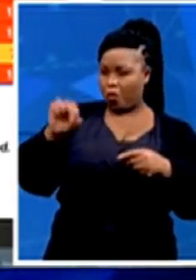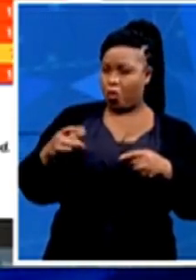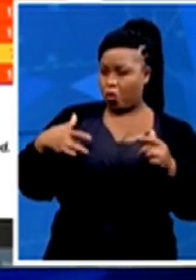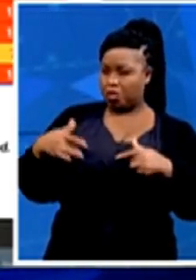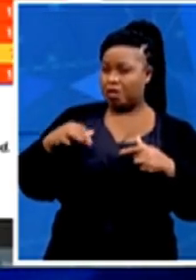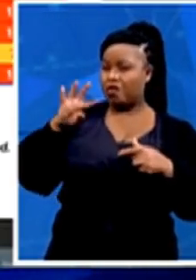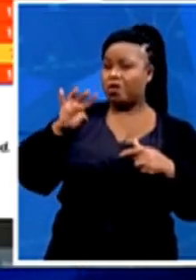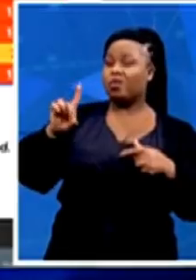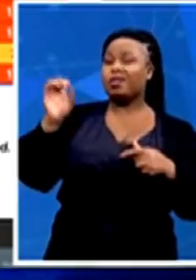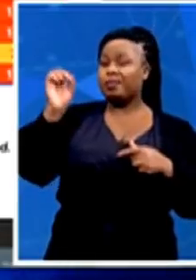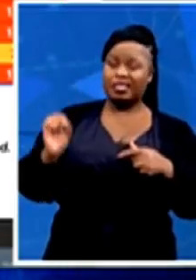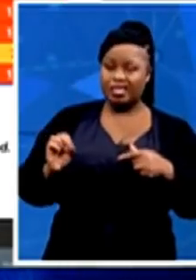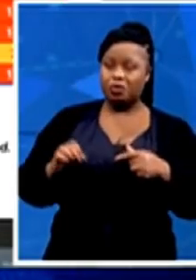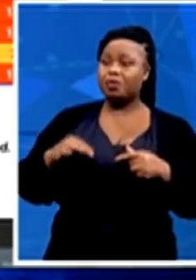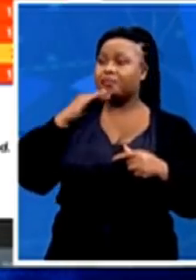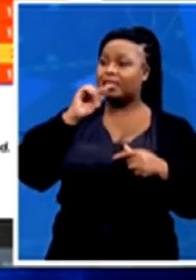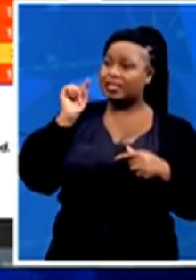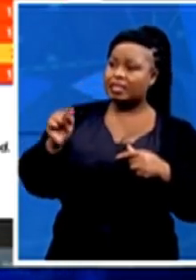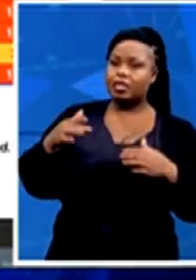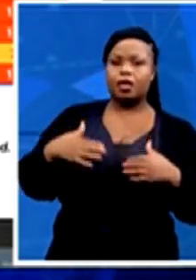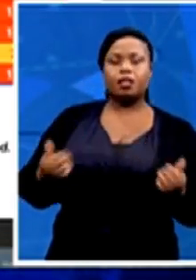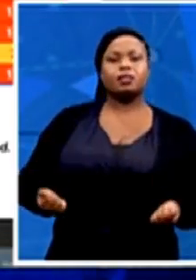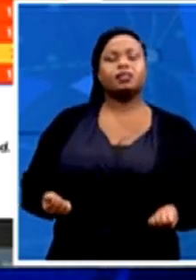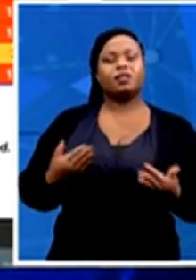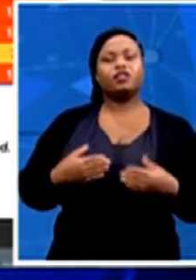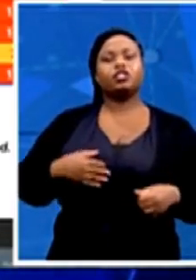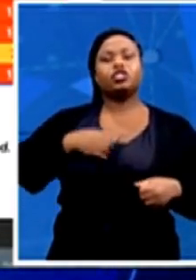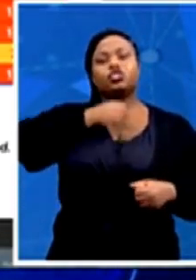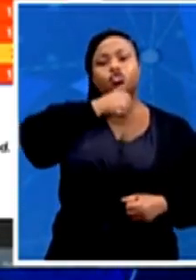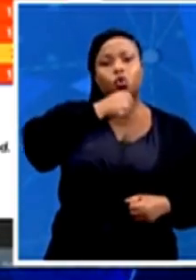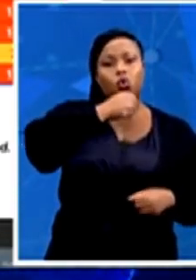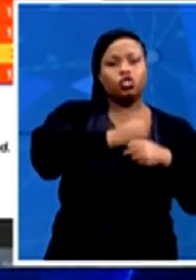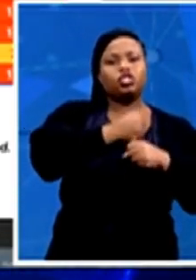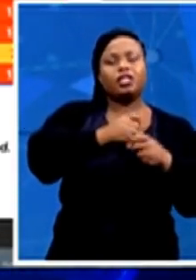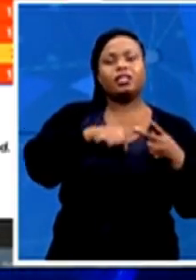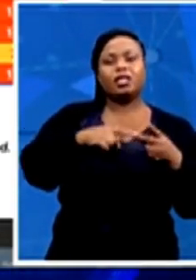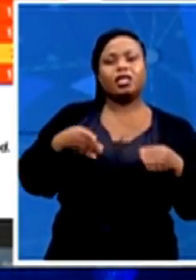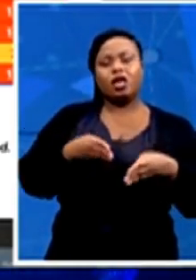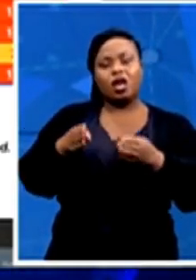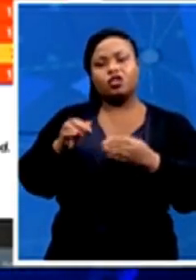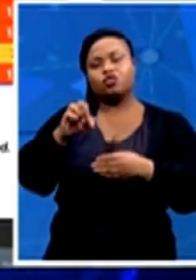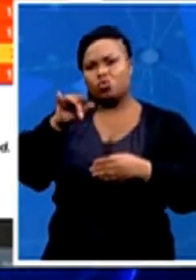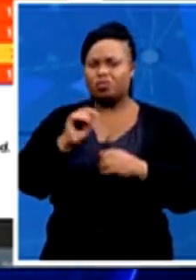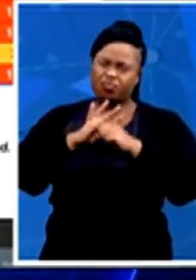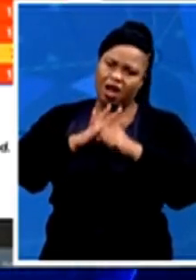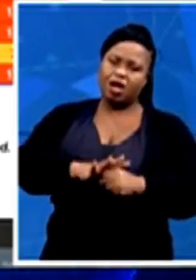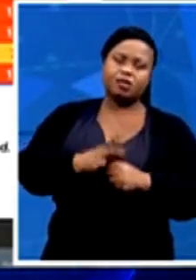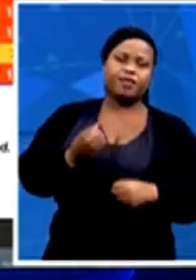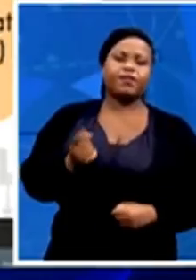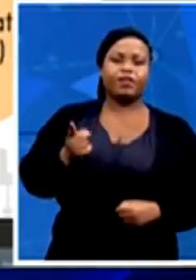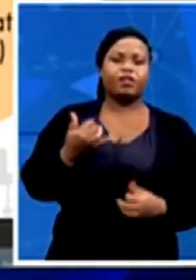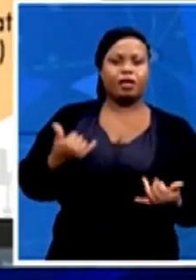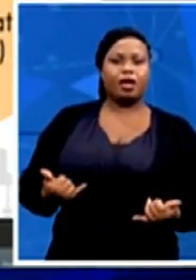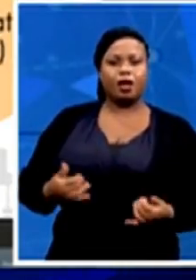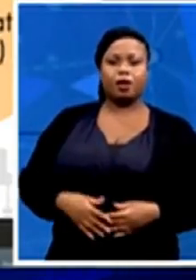the health service in George and in the Garden Route is under severe pressure at the moment. And obviously there's danger this